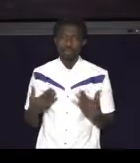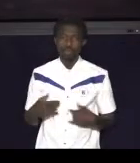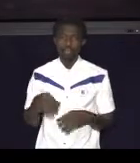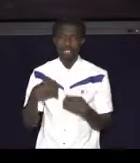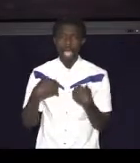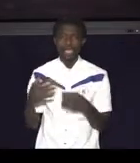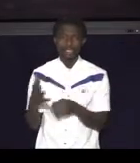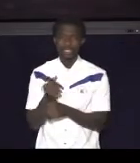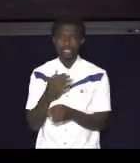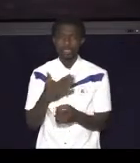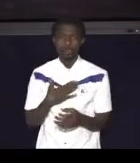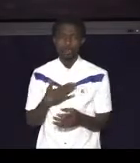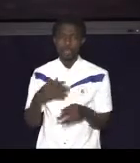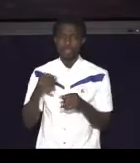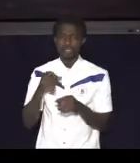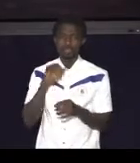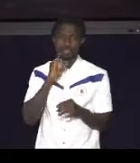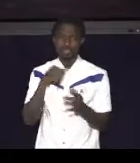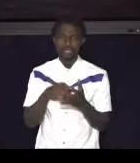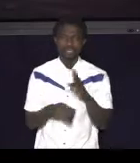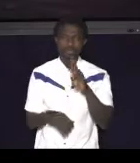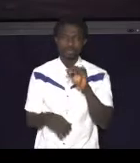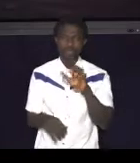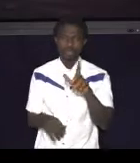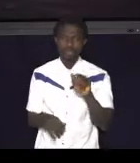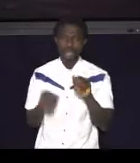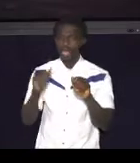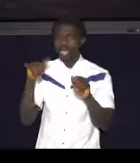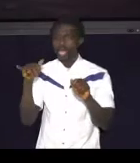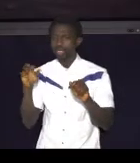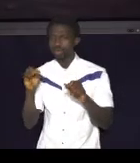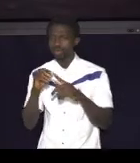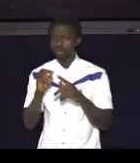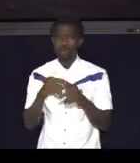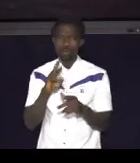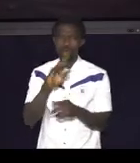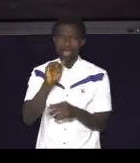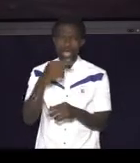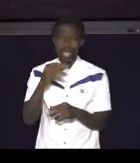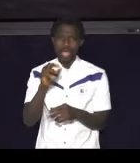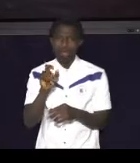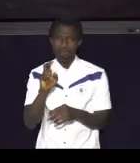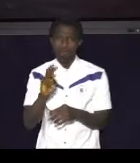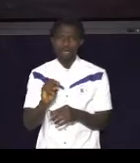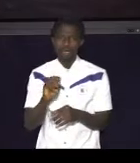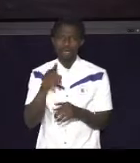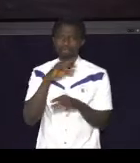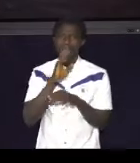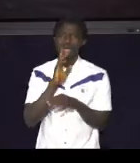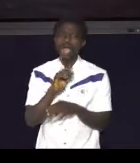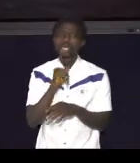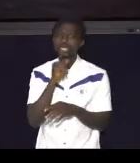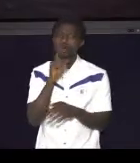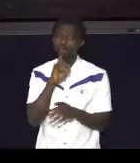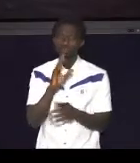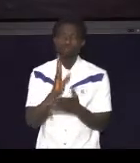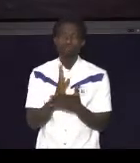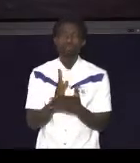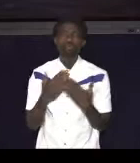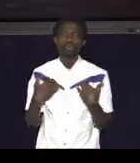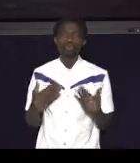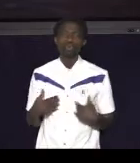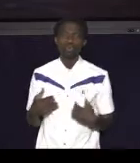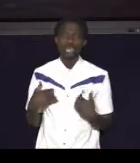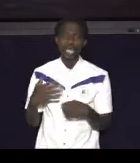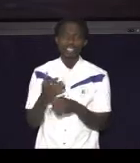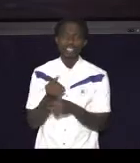pencil. Is it Biola? Is it Ayo? Is it Abdurrahman? You are not sure. You don't know. So you just said somebody has